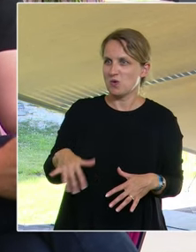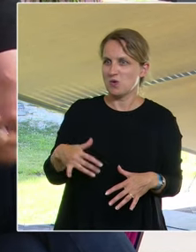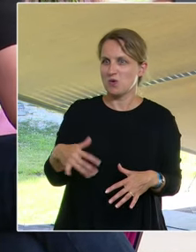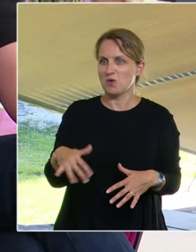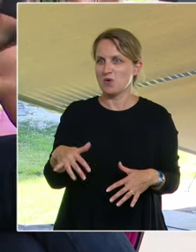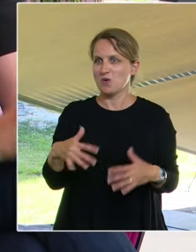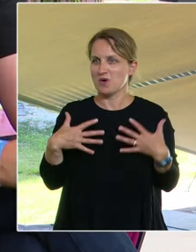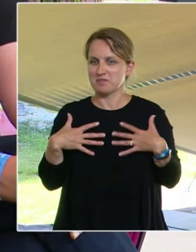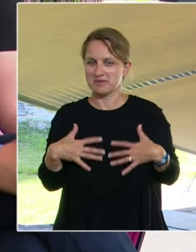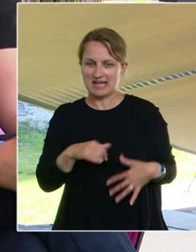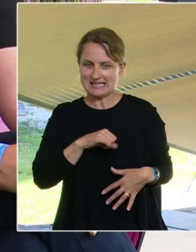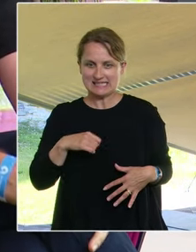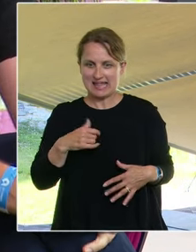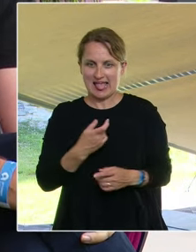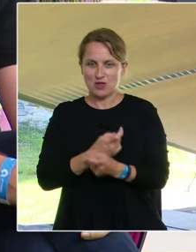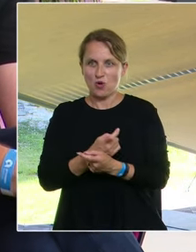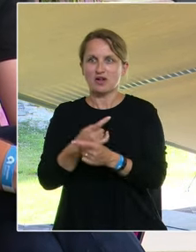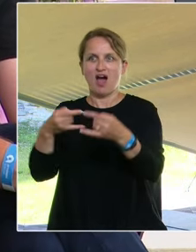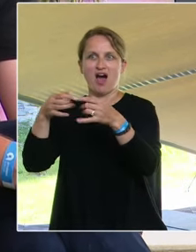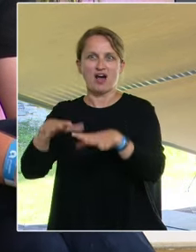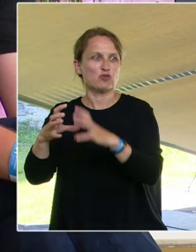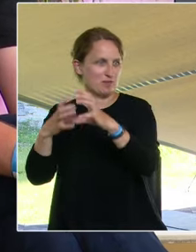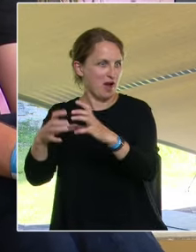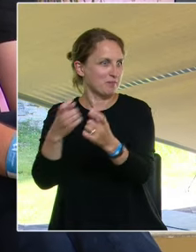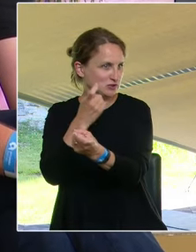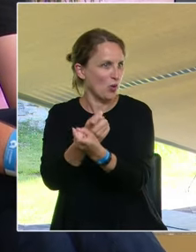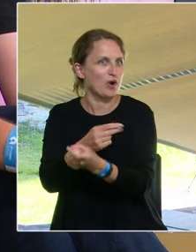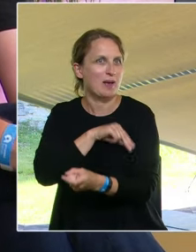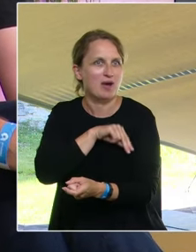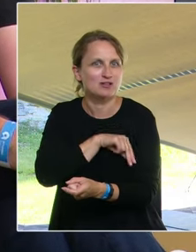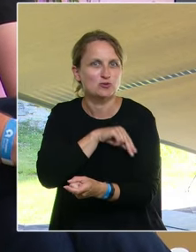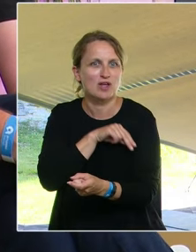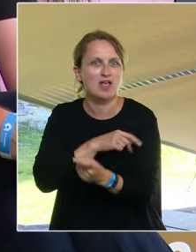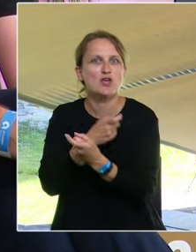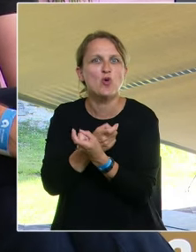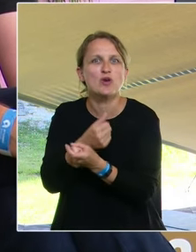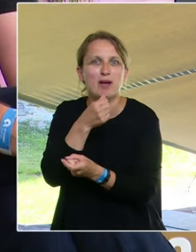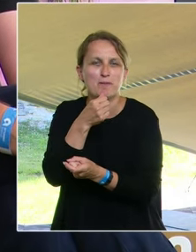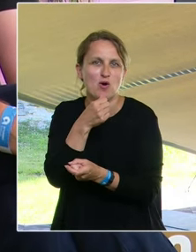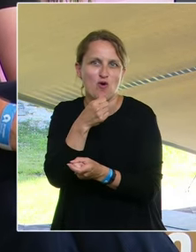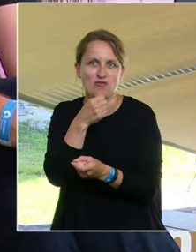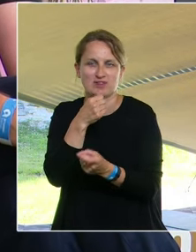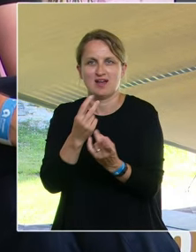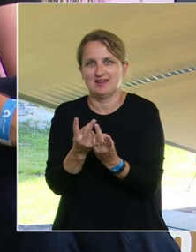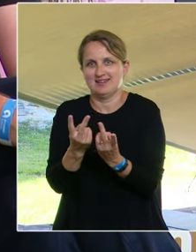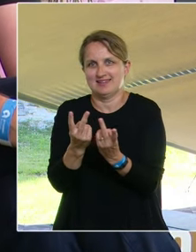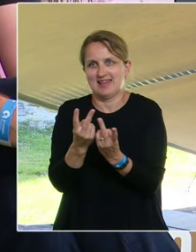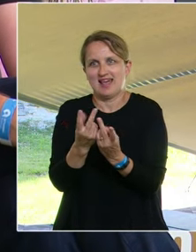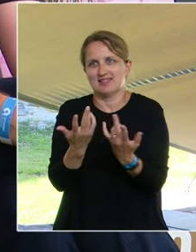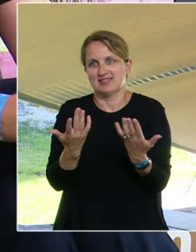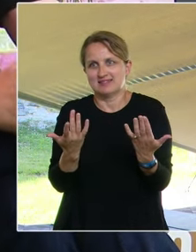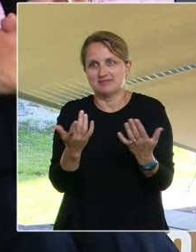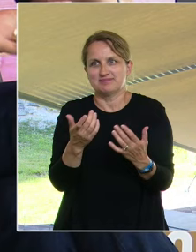and we can all explore each other. And these experiments are already real, you know. So people are building these things. So this is again that we